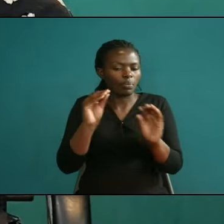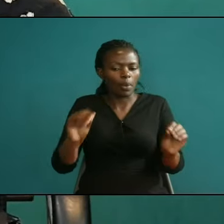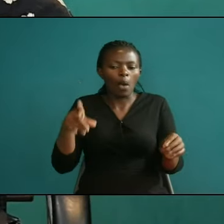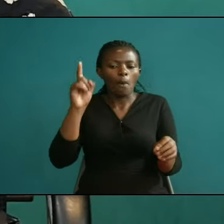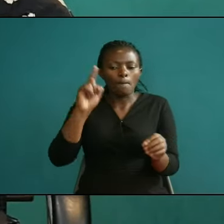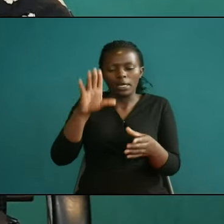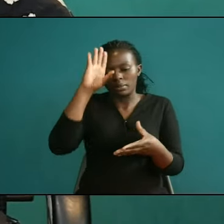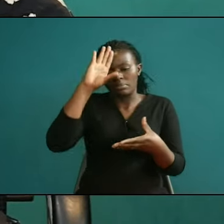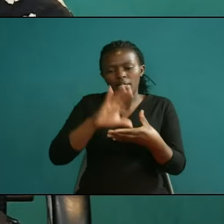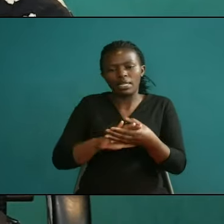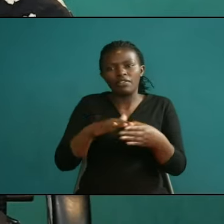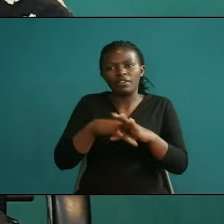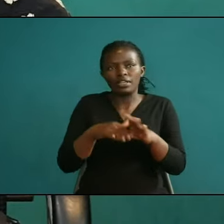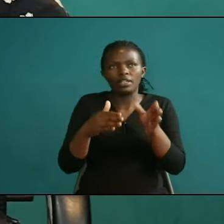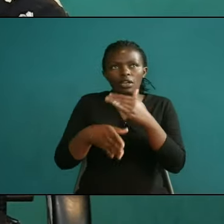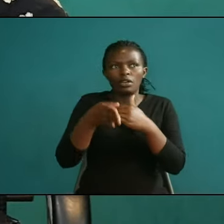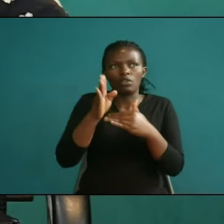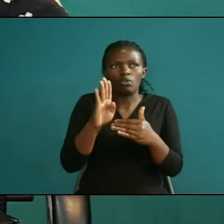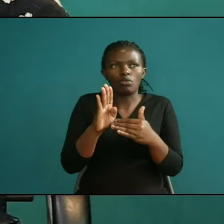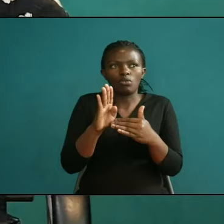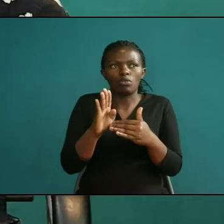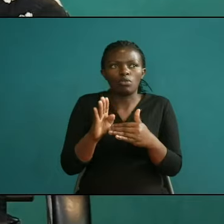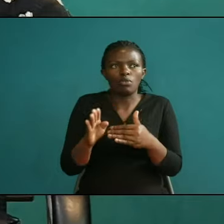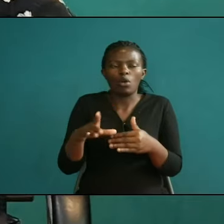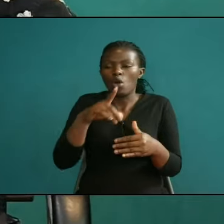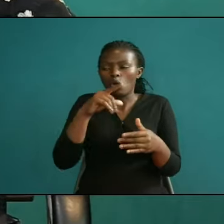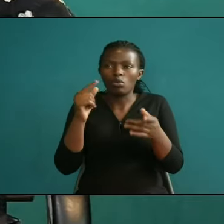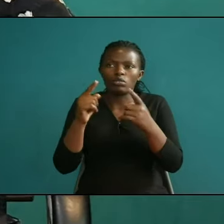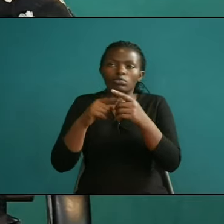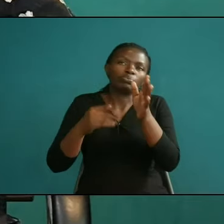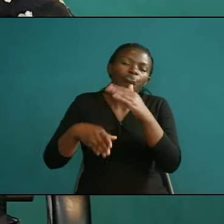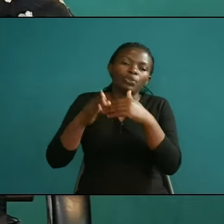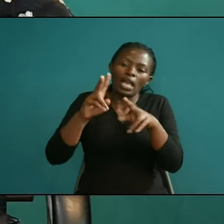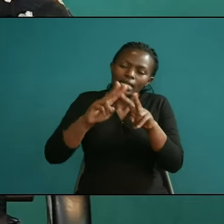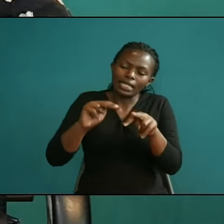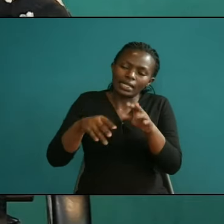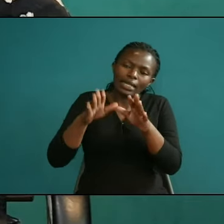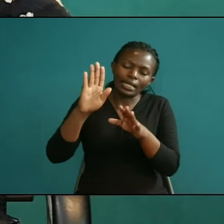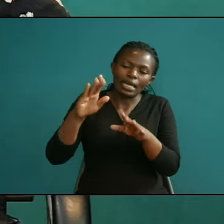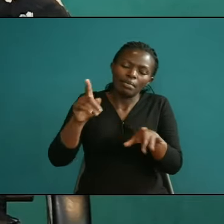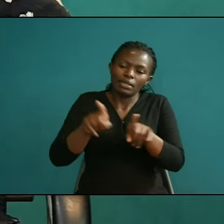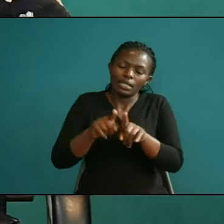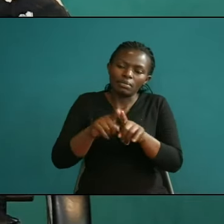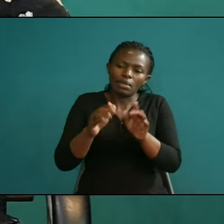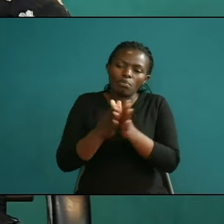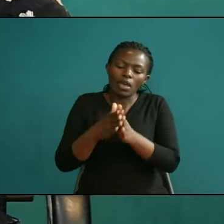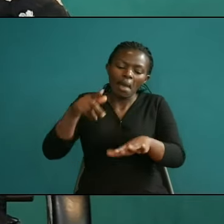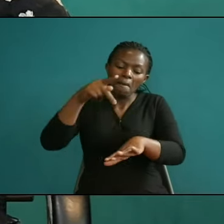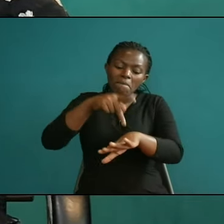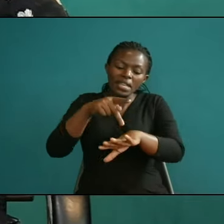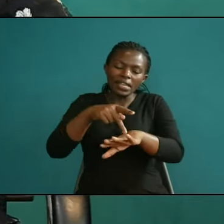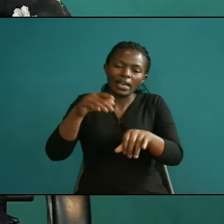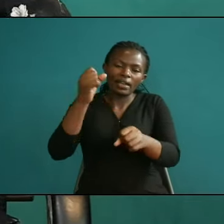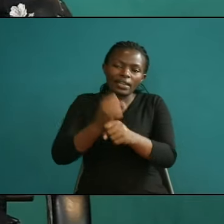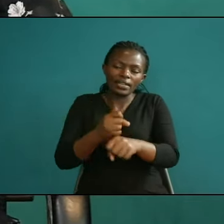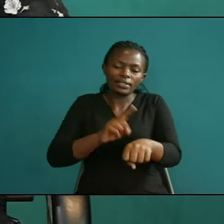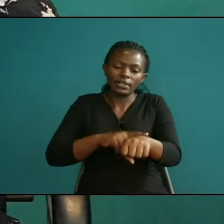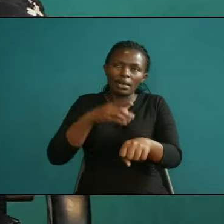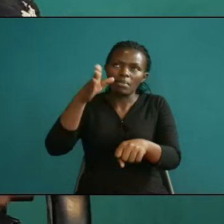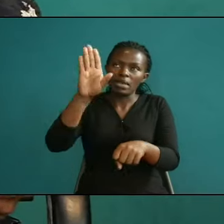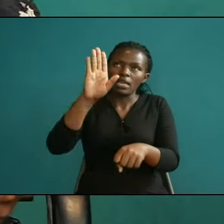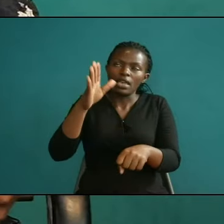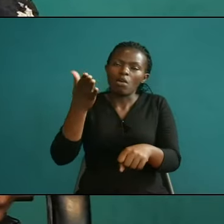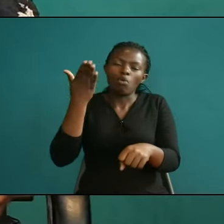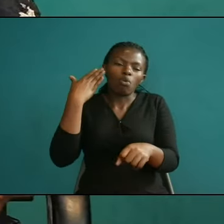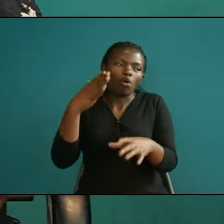God. You'll have to reach out your hand, just like Peter did when he was trusting God. When he got out